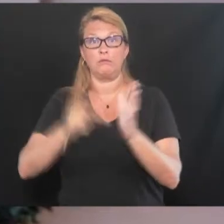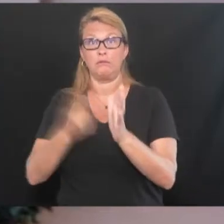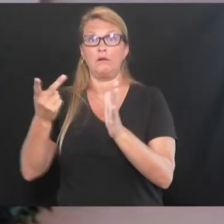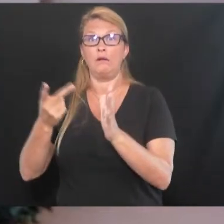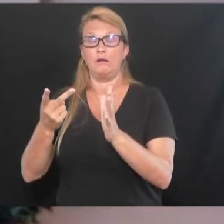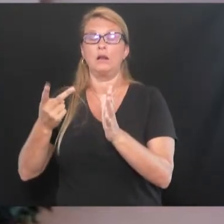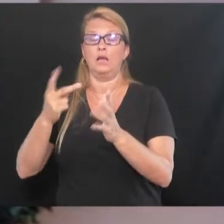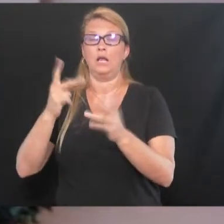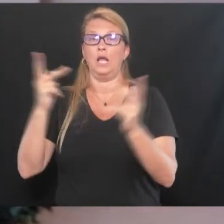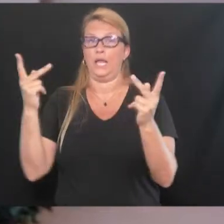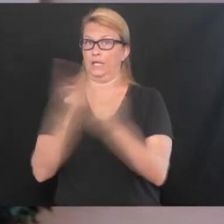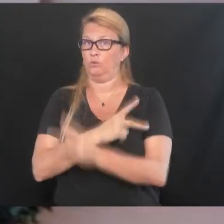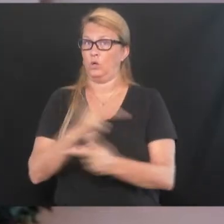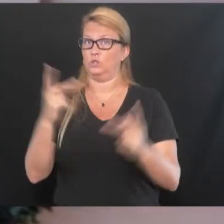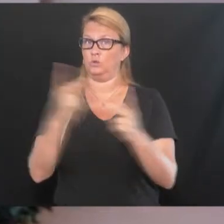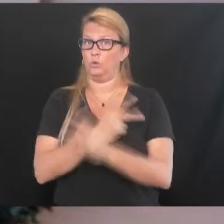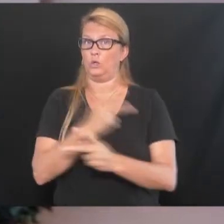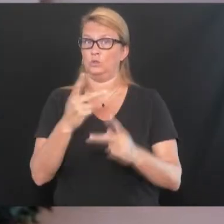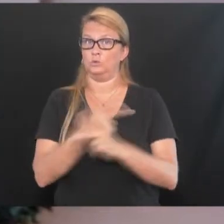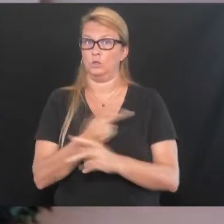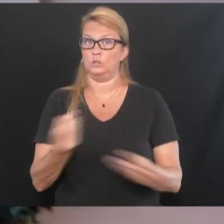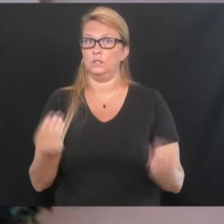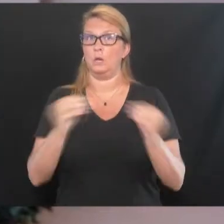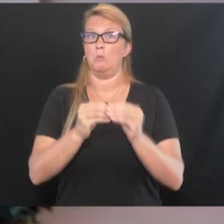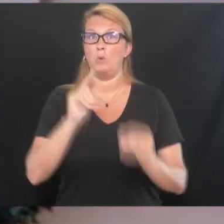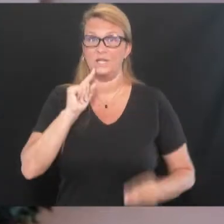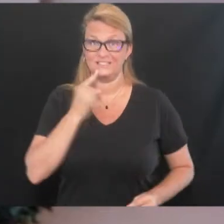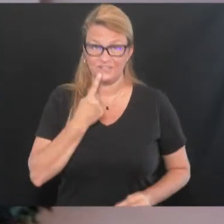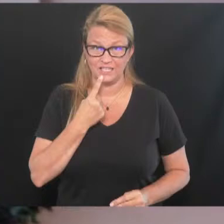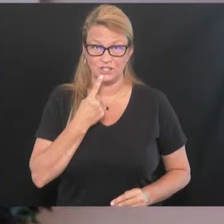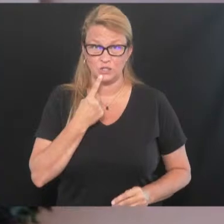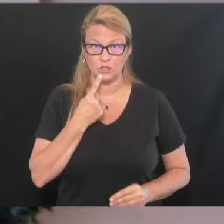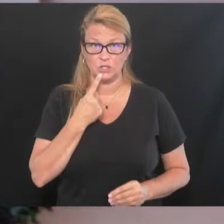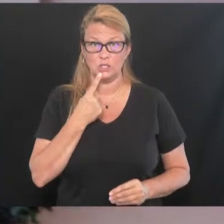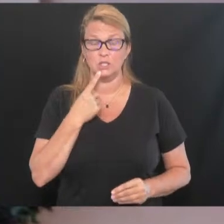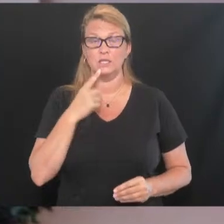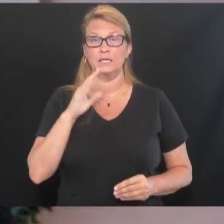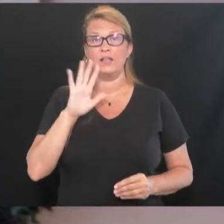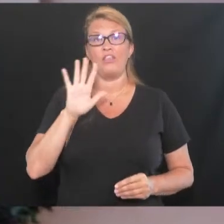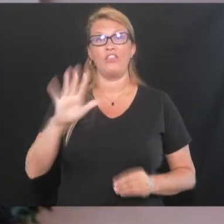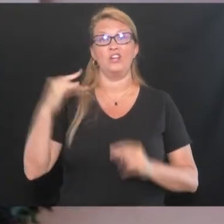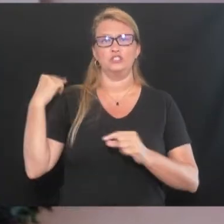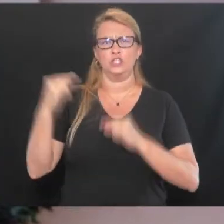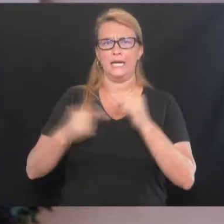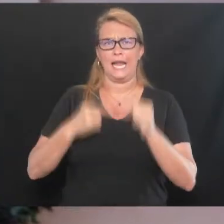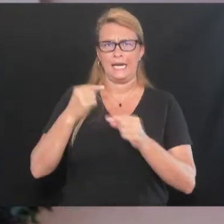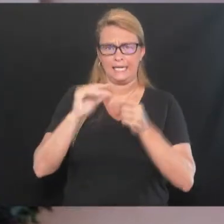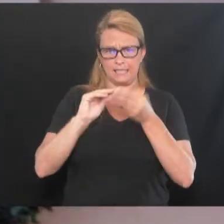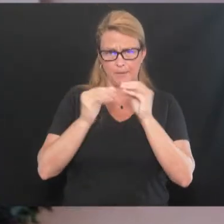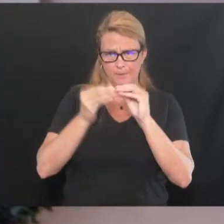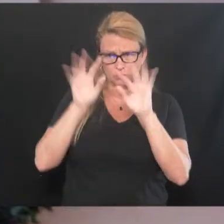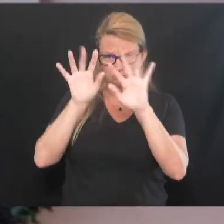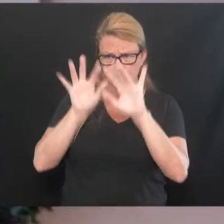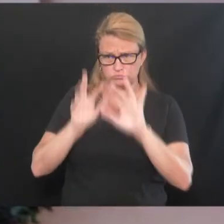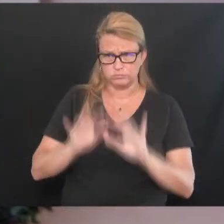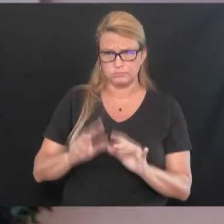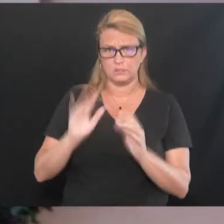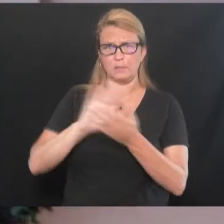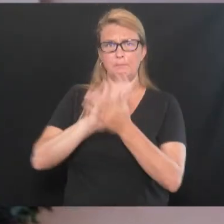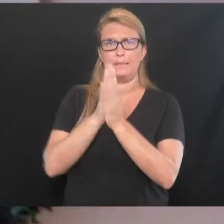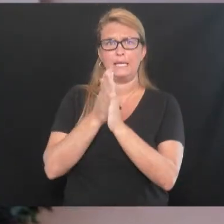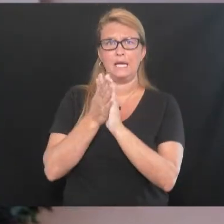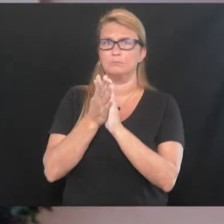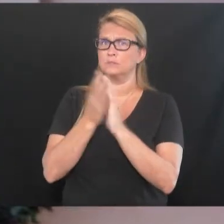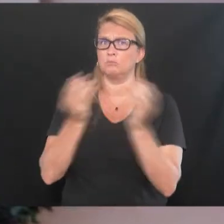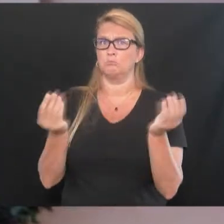mistakes are changes in the virus's genetic sequence. And when those changes add together